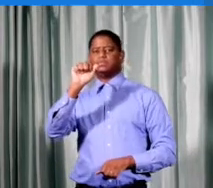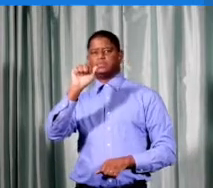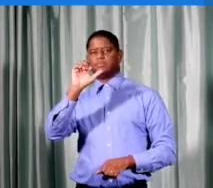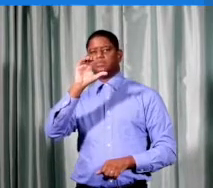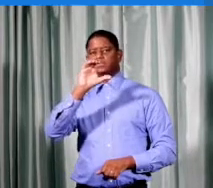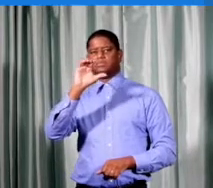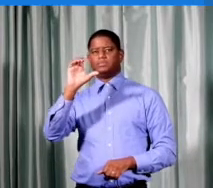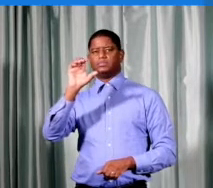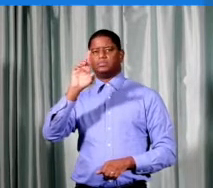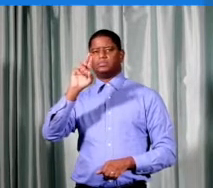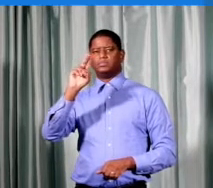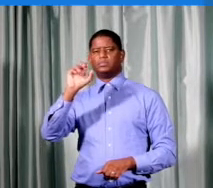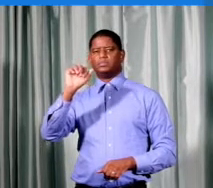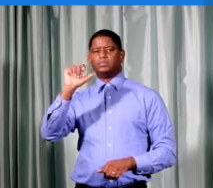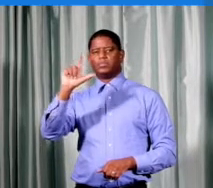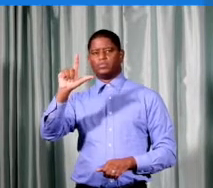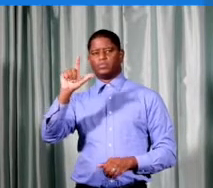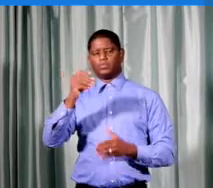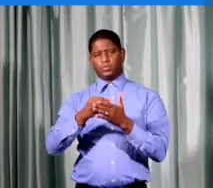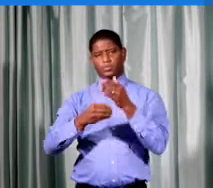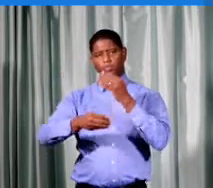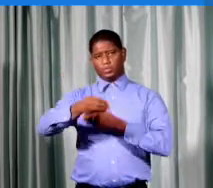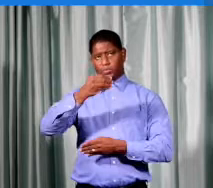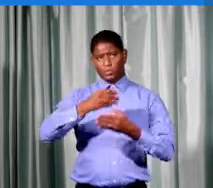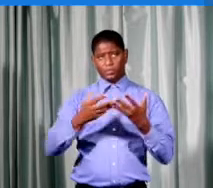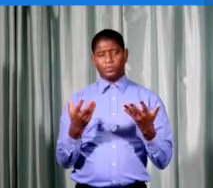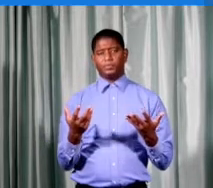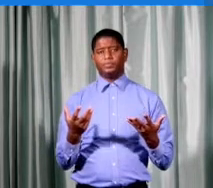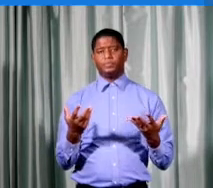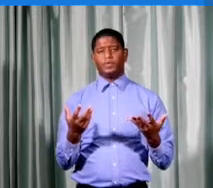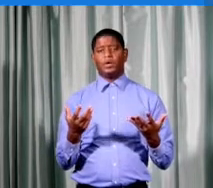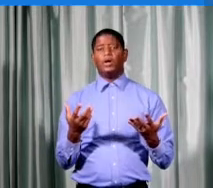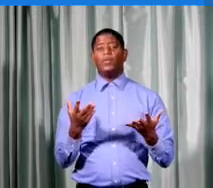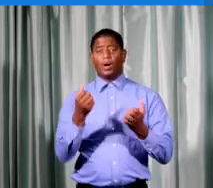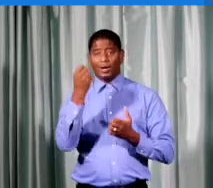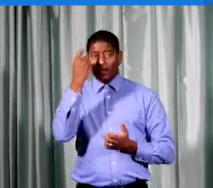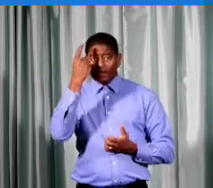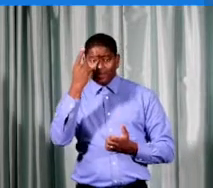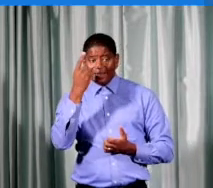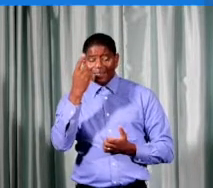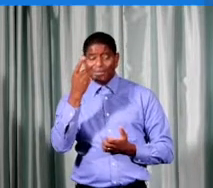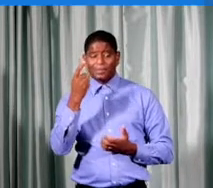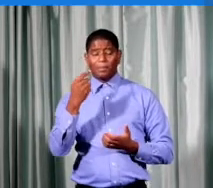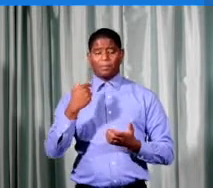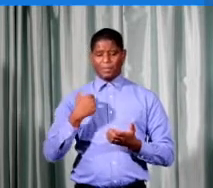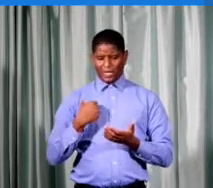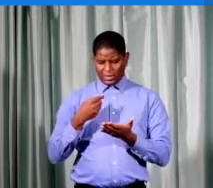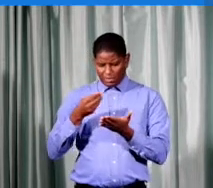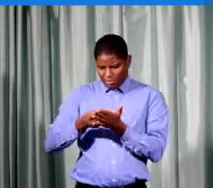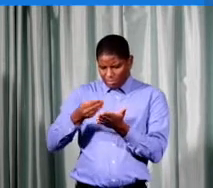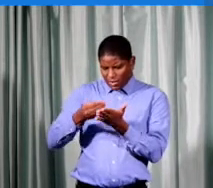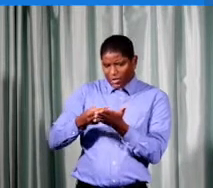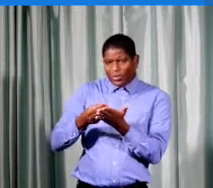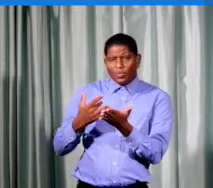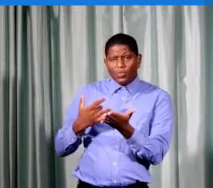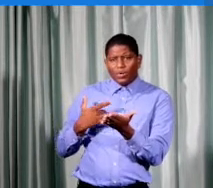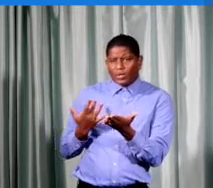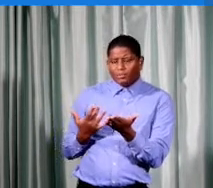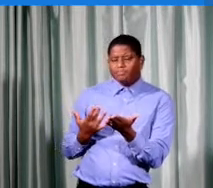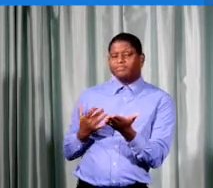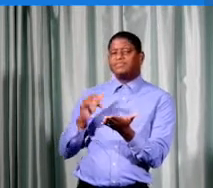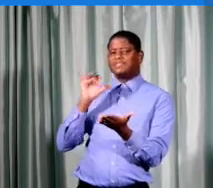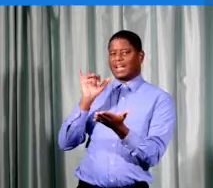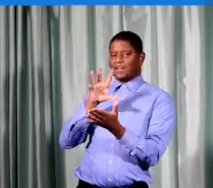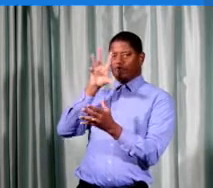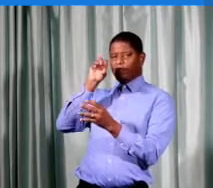position, that is the purpose of the cash flow statement. So you have it all in the financials. You have the statement